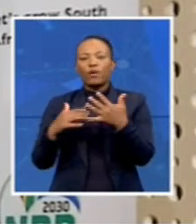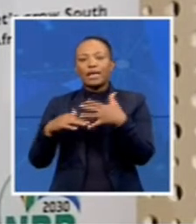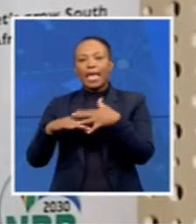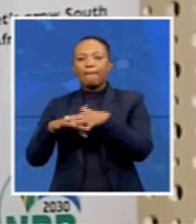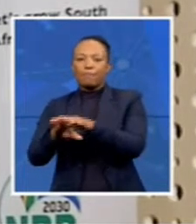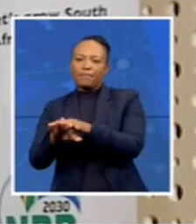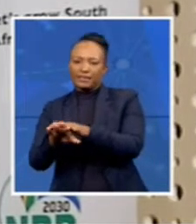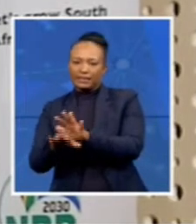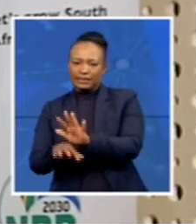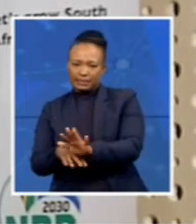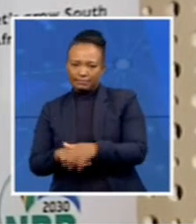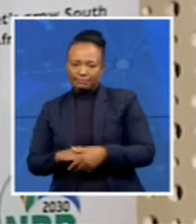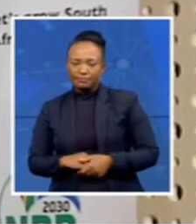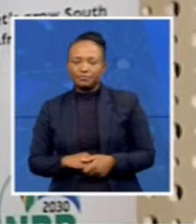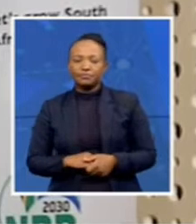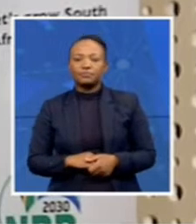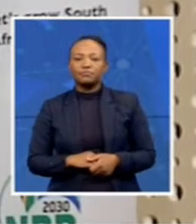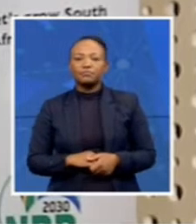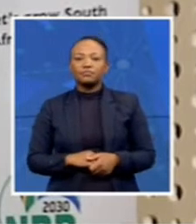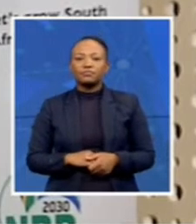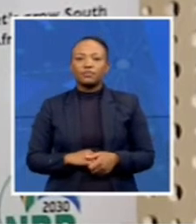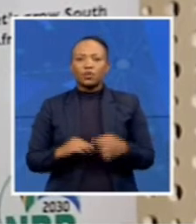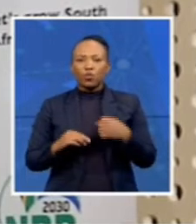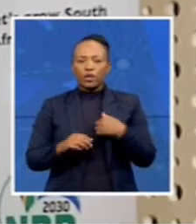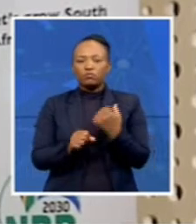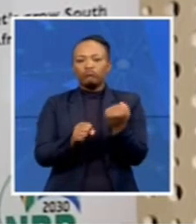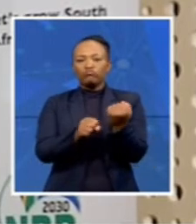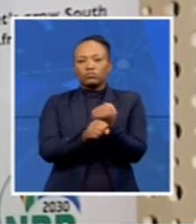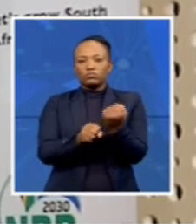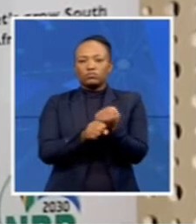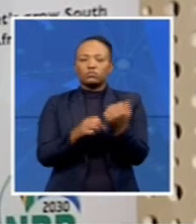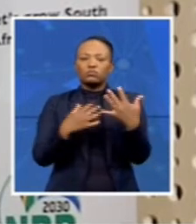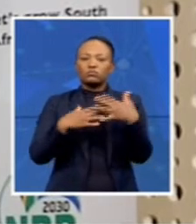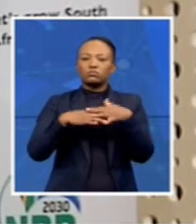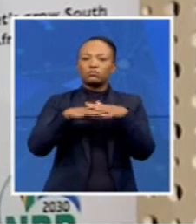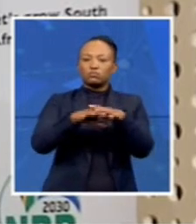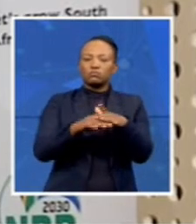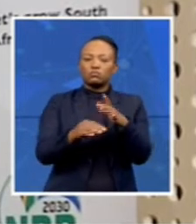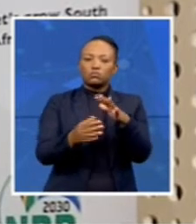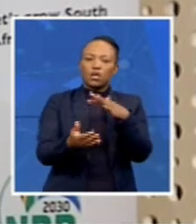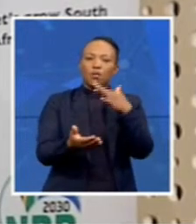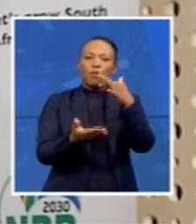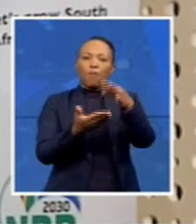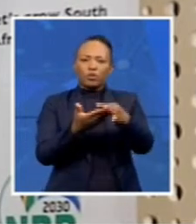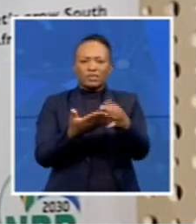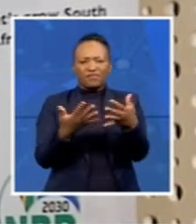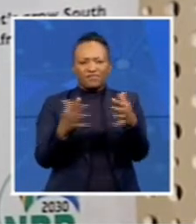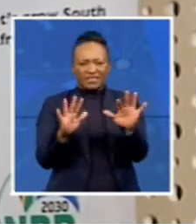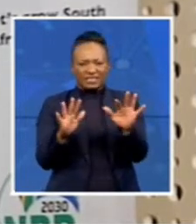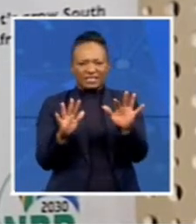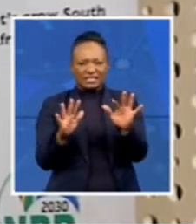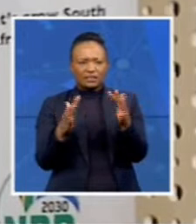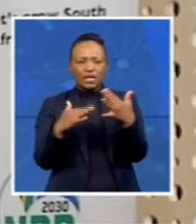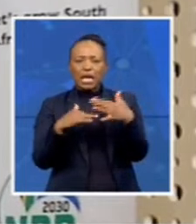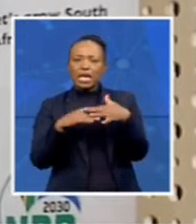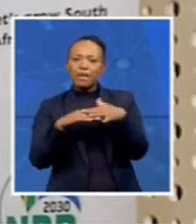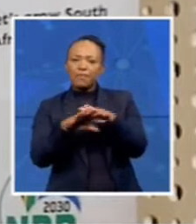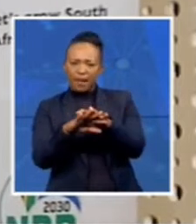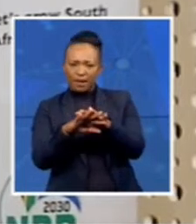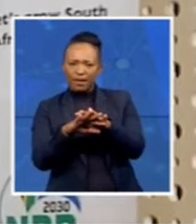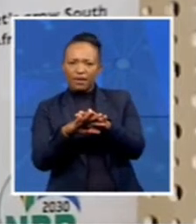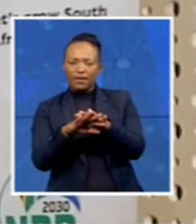to implement the proposed actions, as I've said. And overall, one of